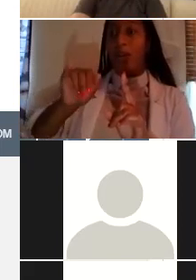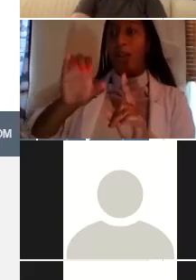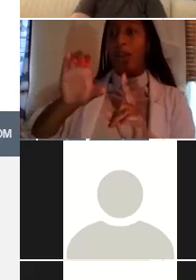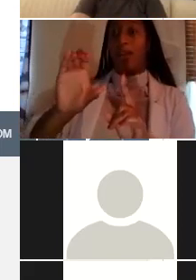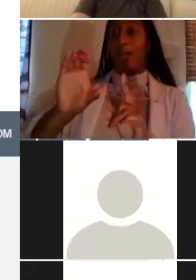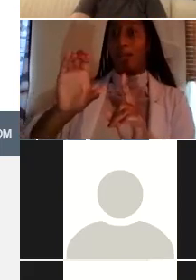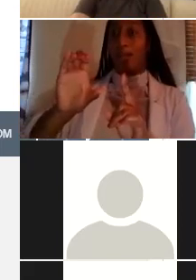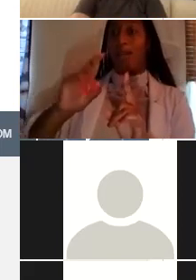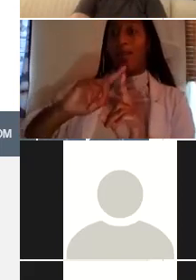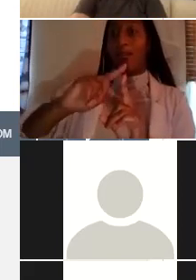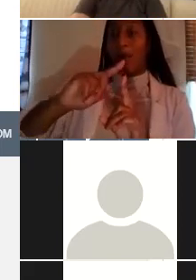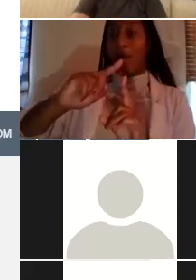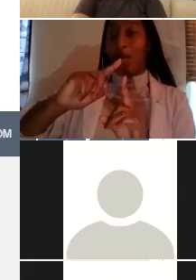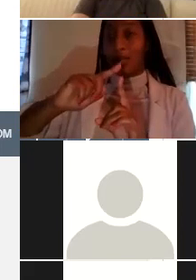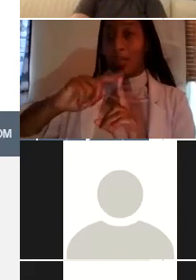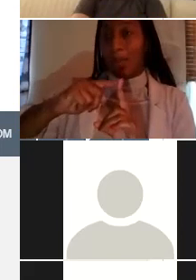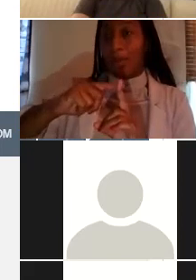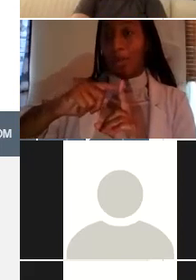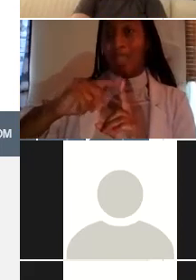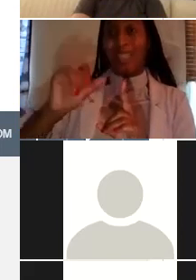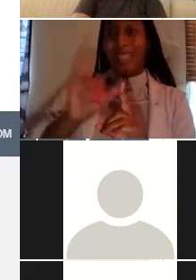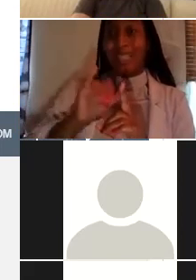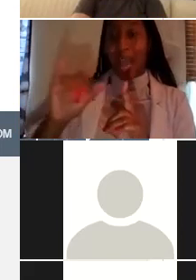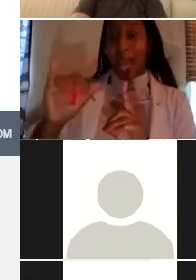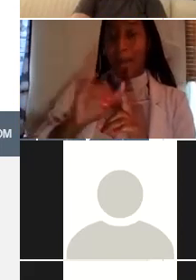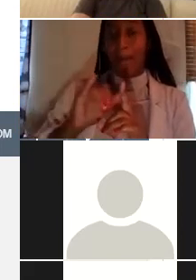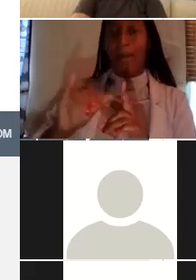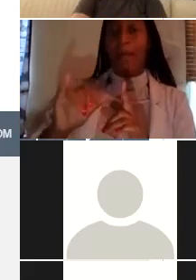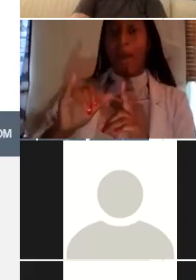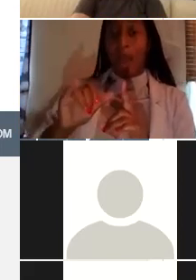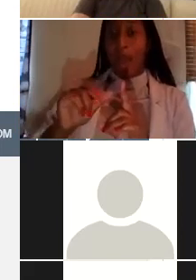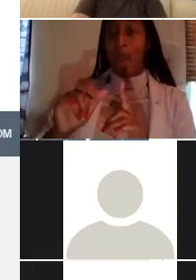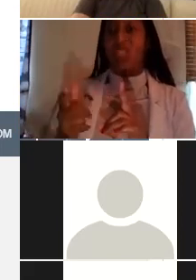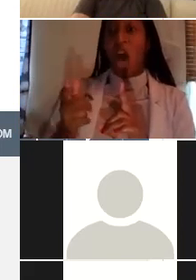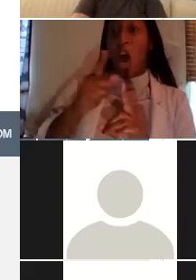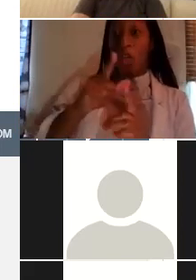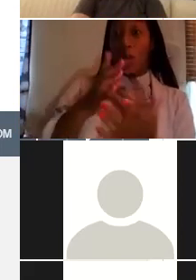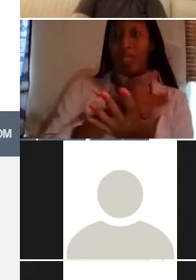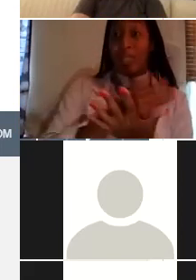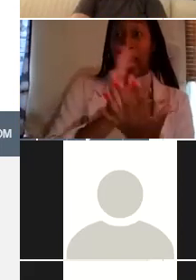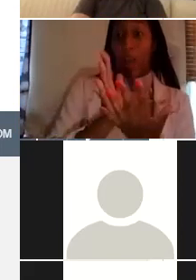temperature scales are based on water, and the